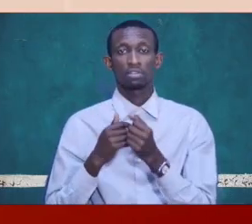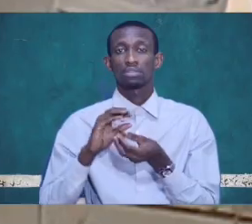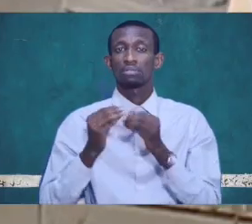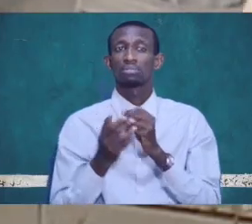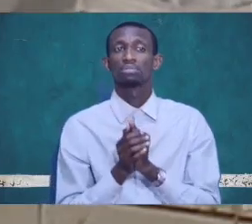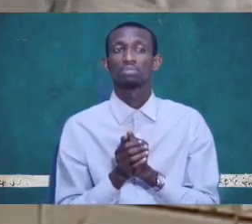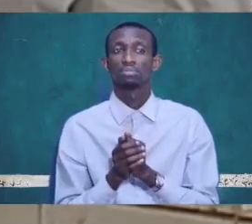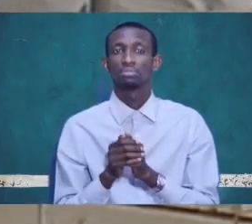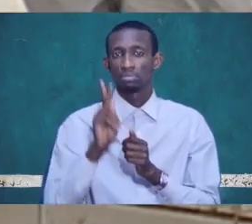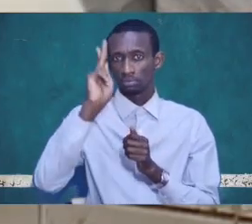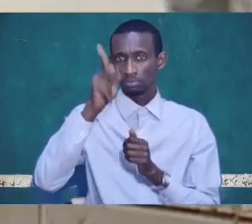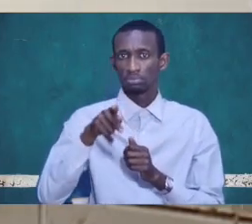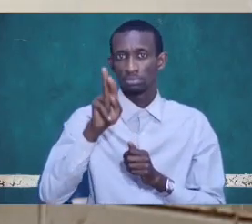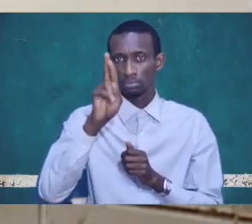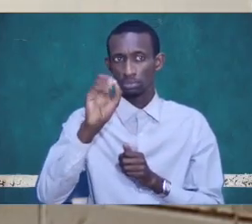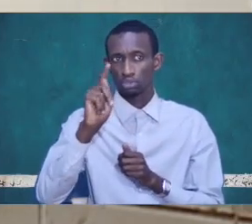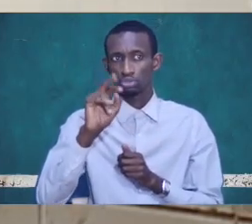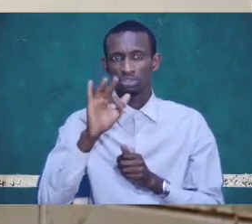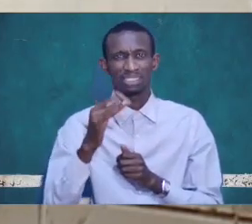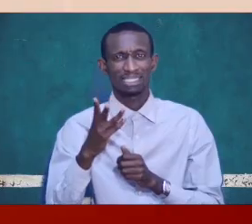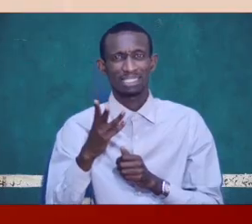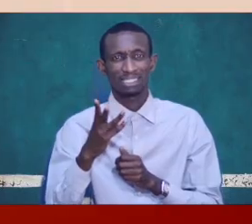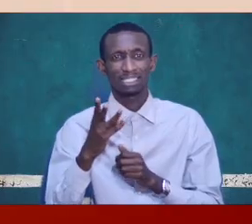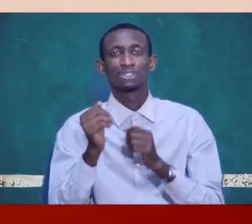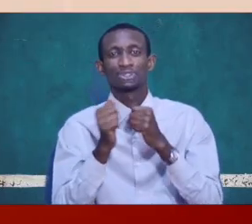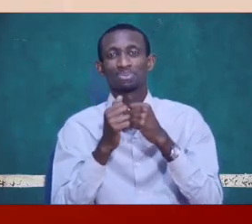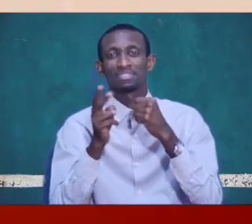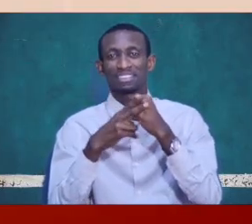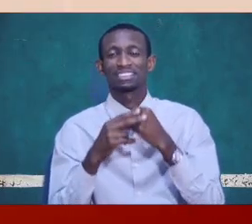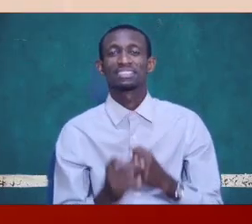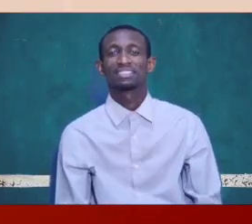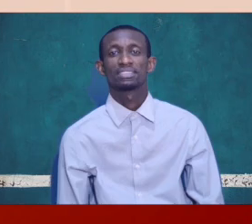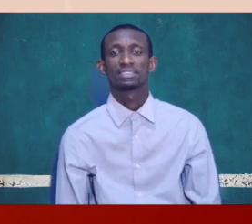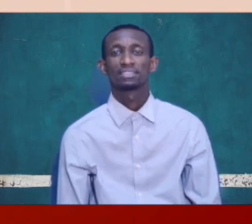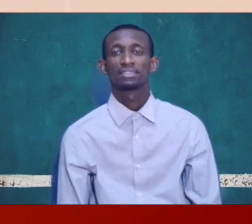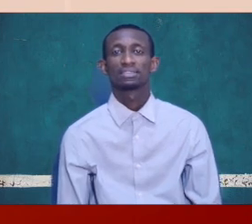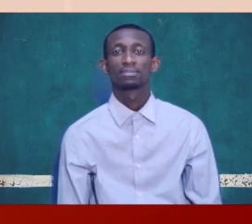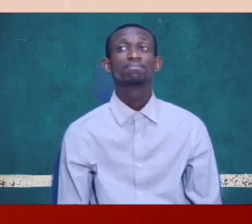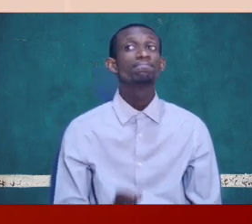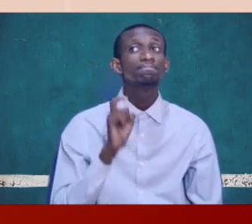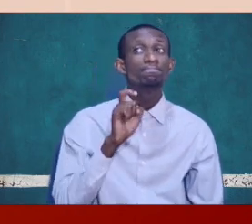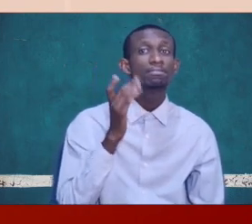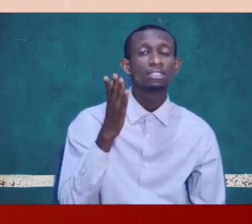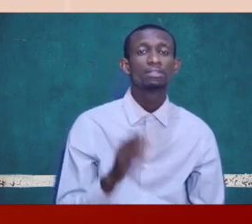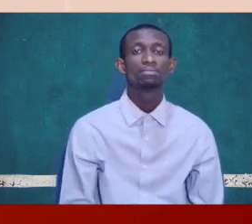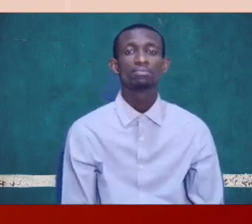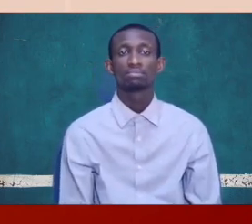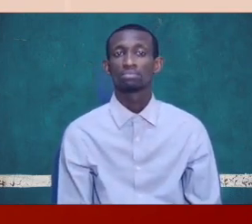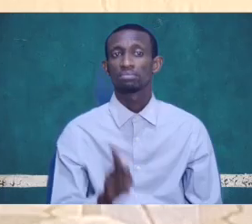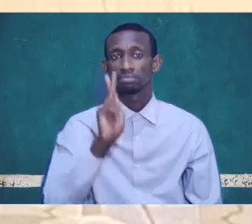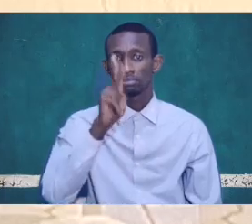also 17. So for this X, the element X, the proton